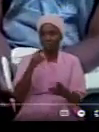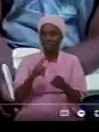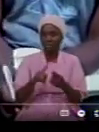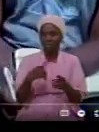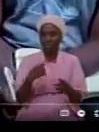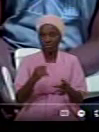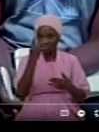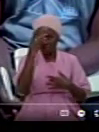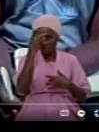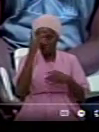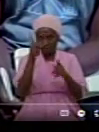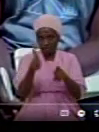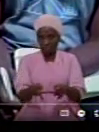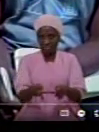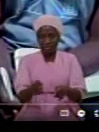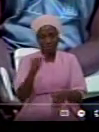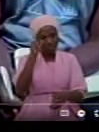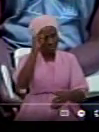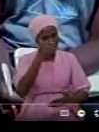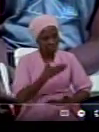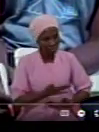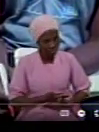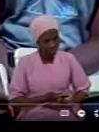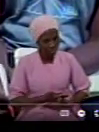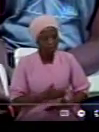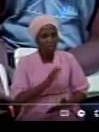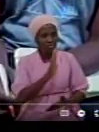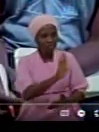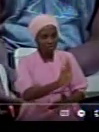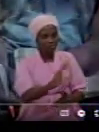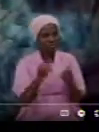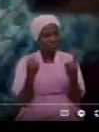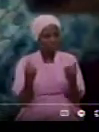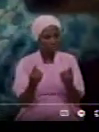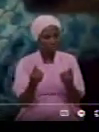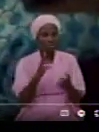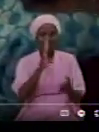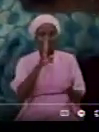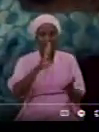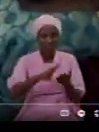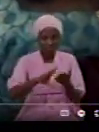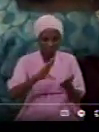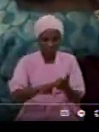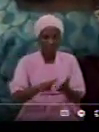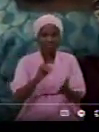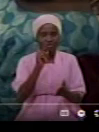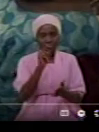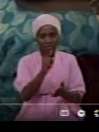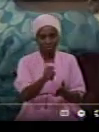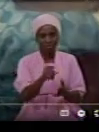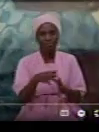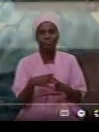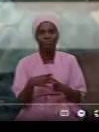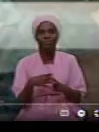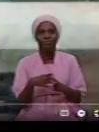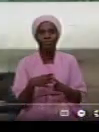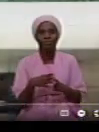palsy, "Son, thy sins be forgiven